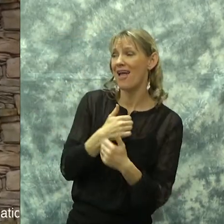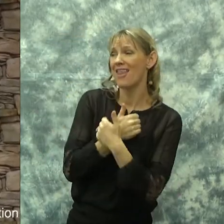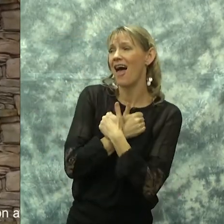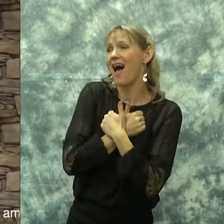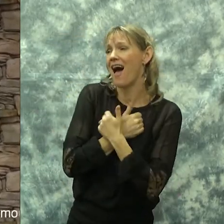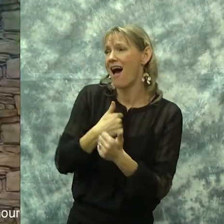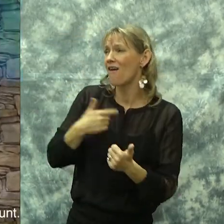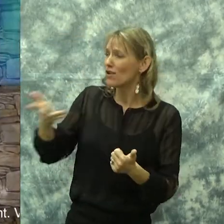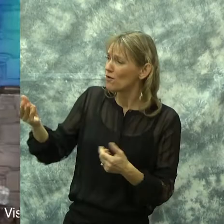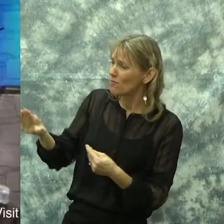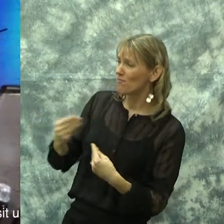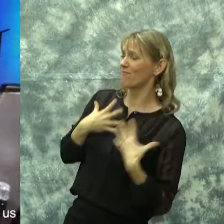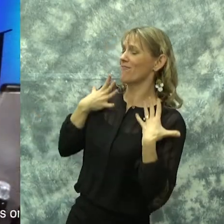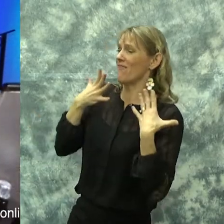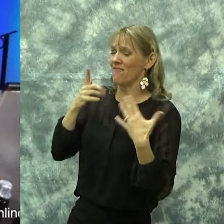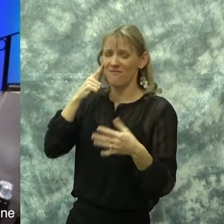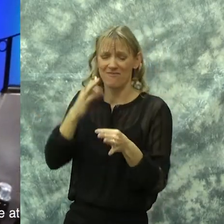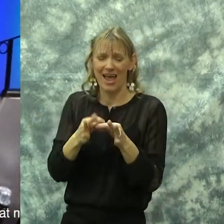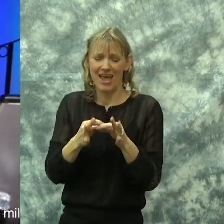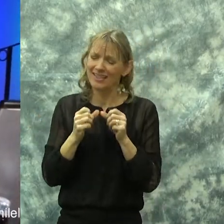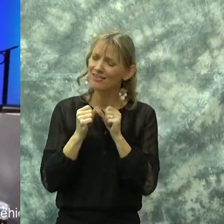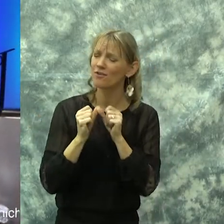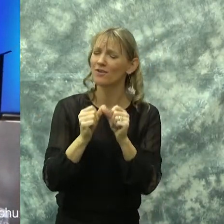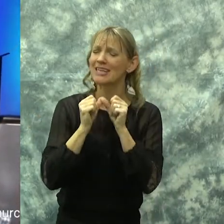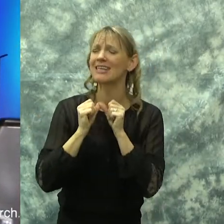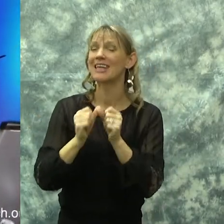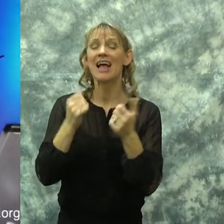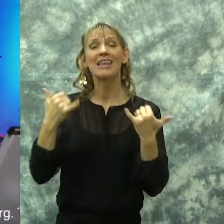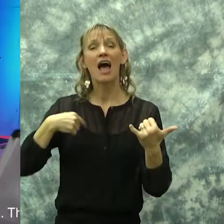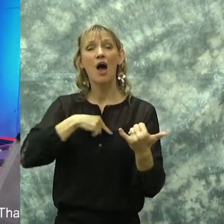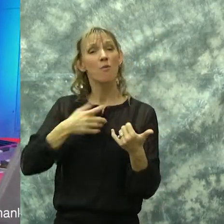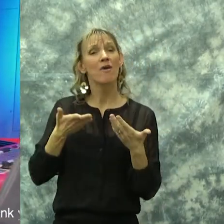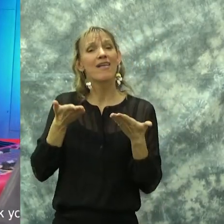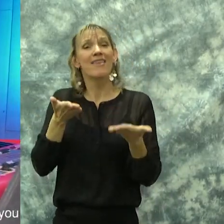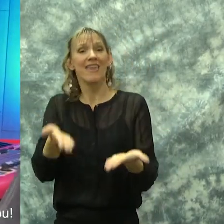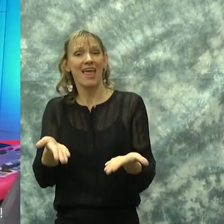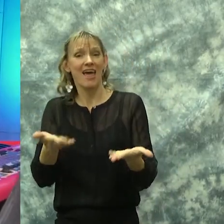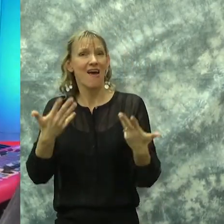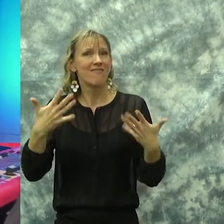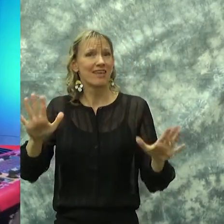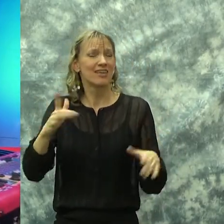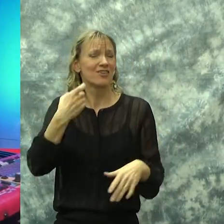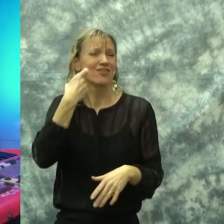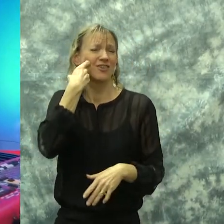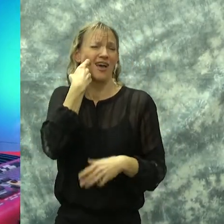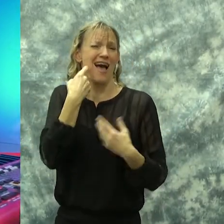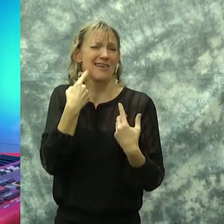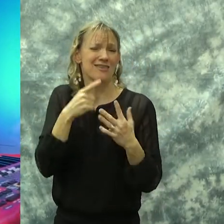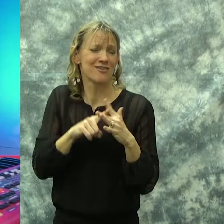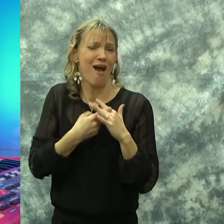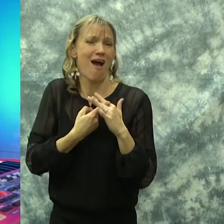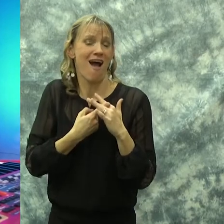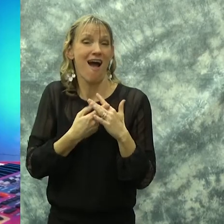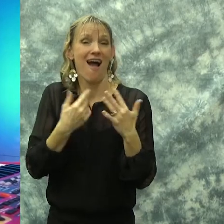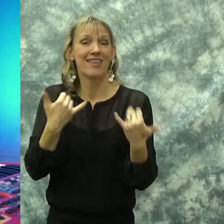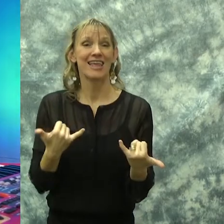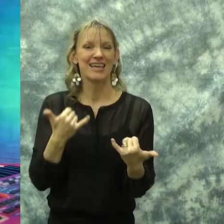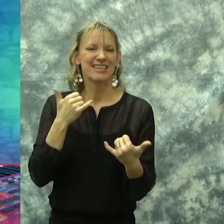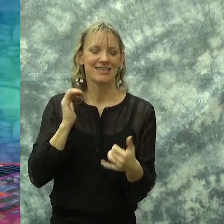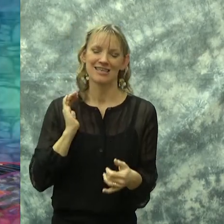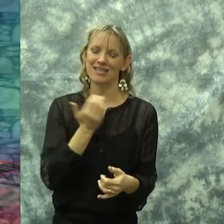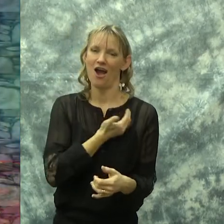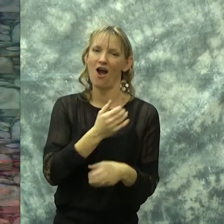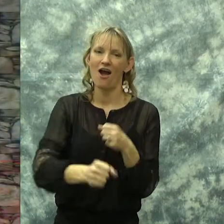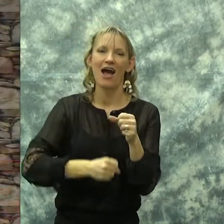You give me faith to go on. Now we're there, and we've only just begun. This will